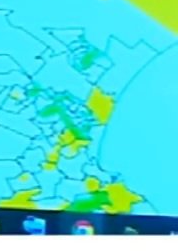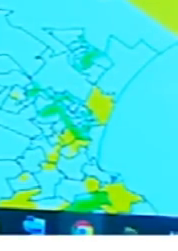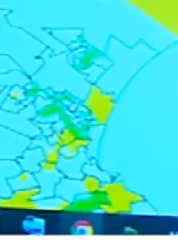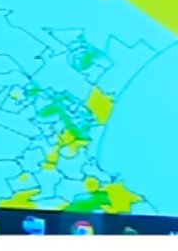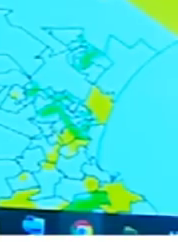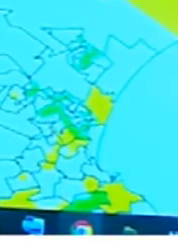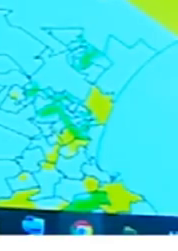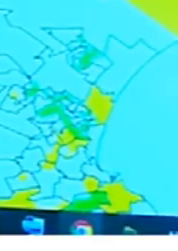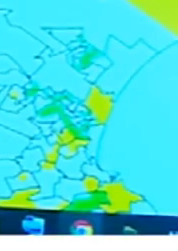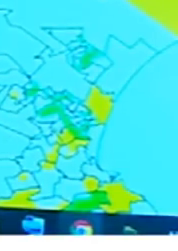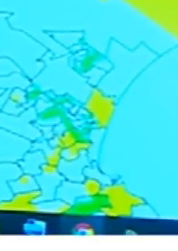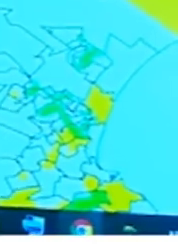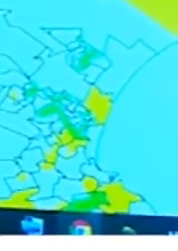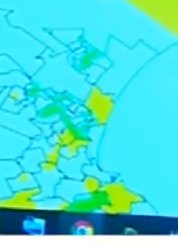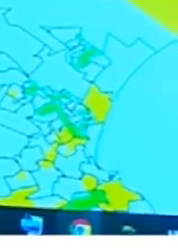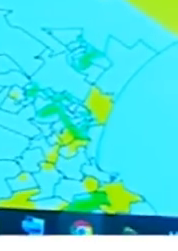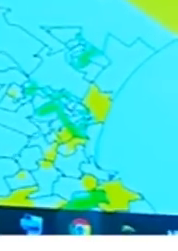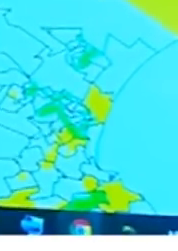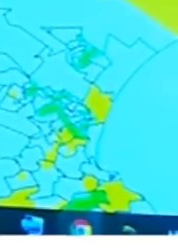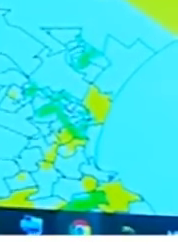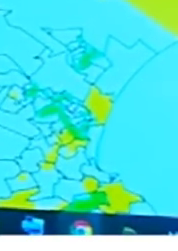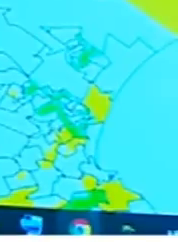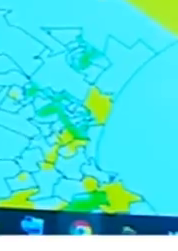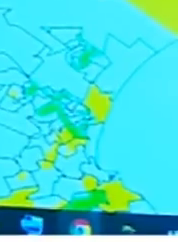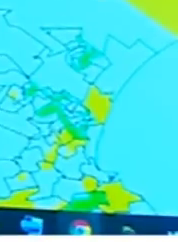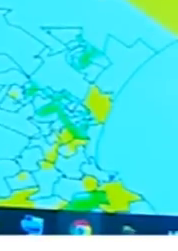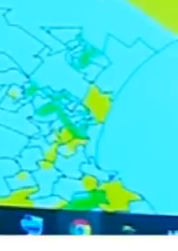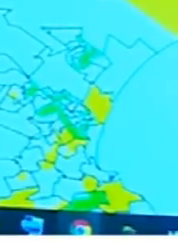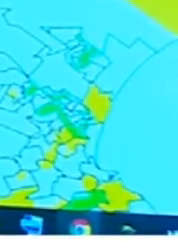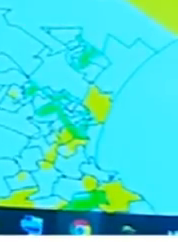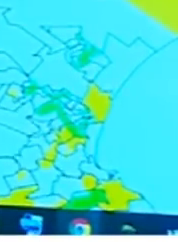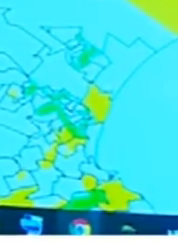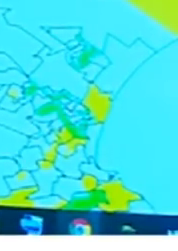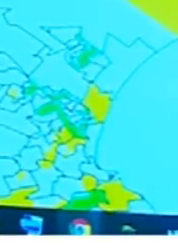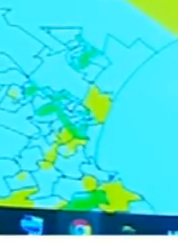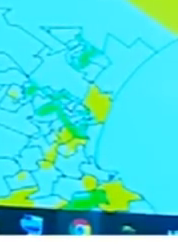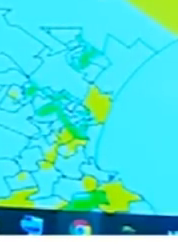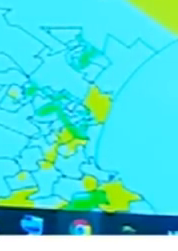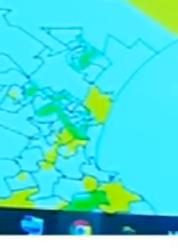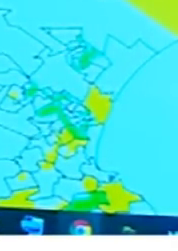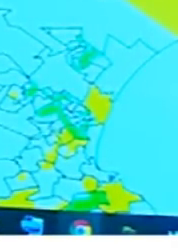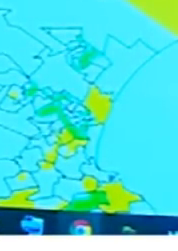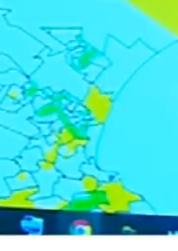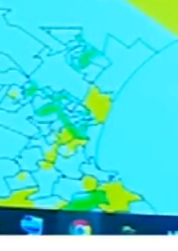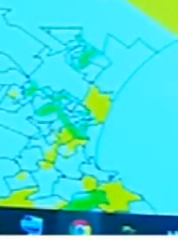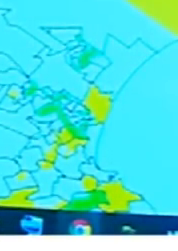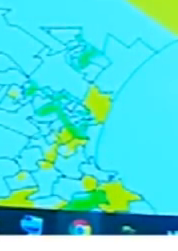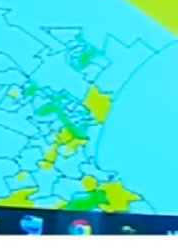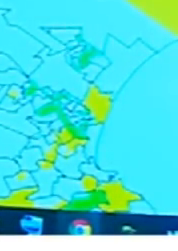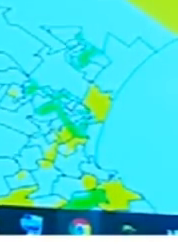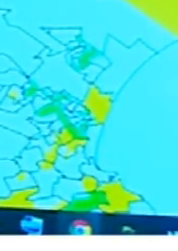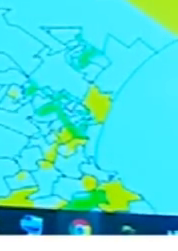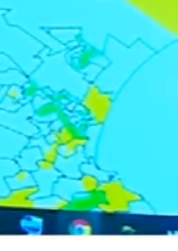What I've done now is I've looked, to see, how well we've predicted at that stage. at a national